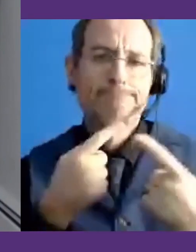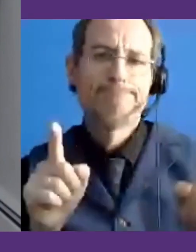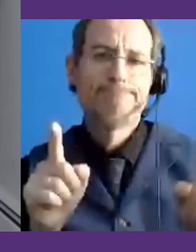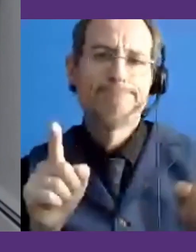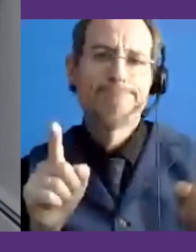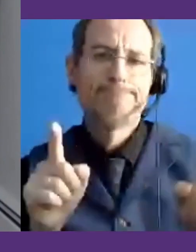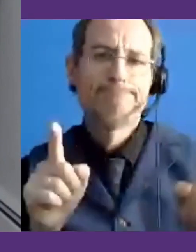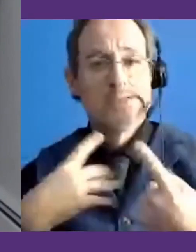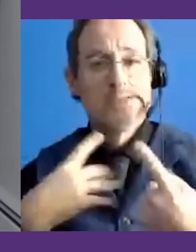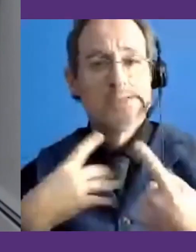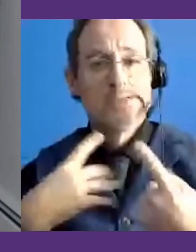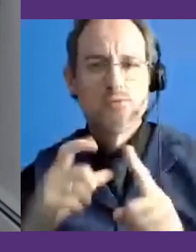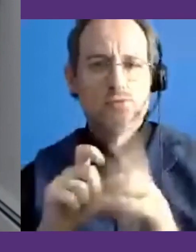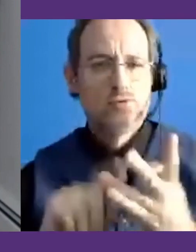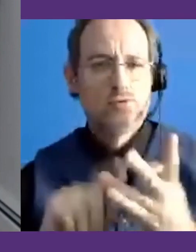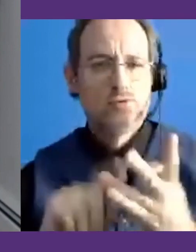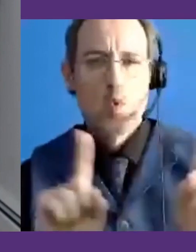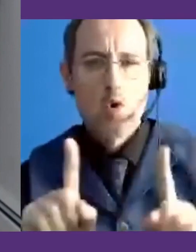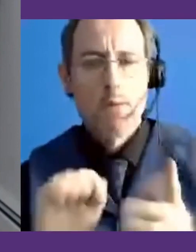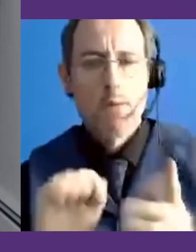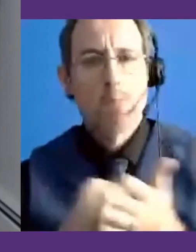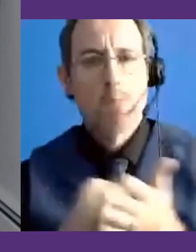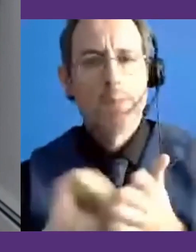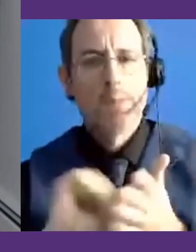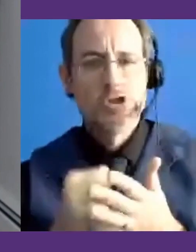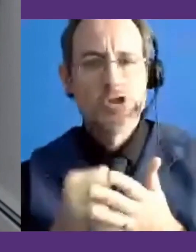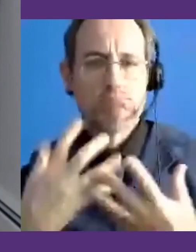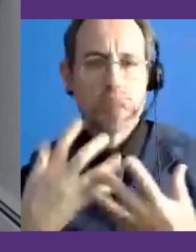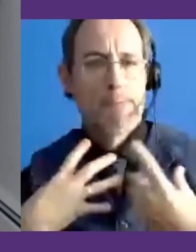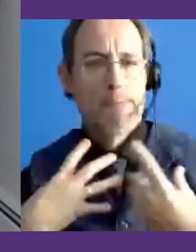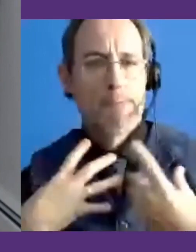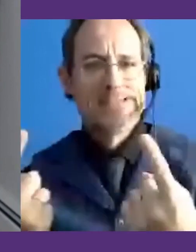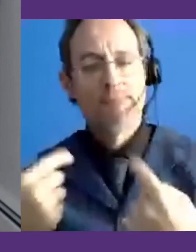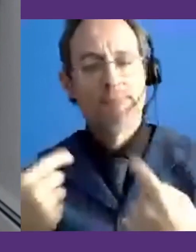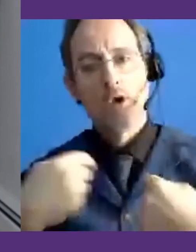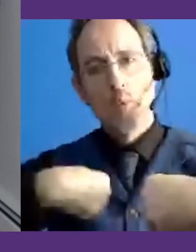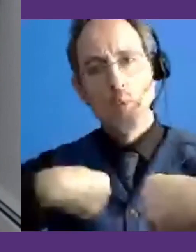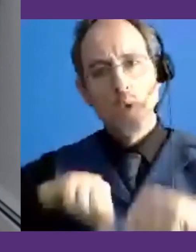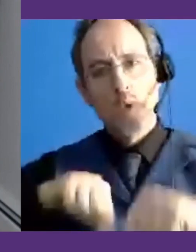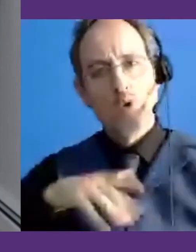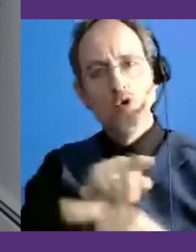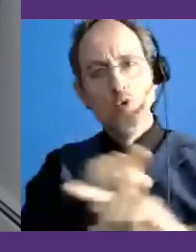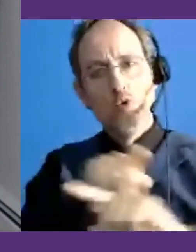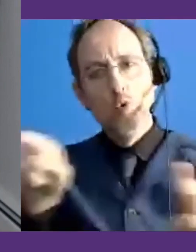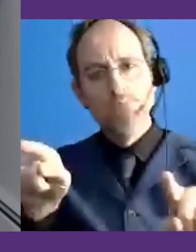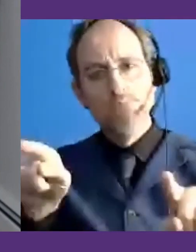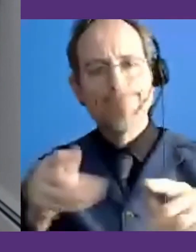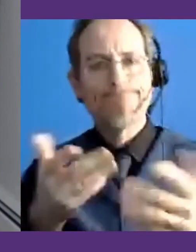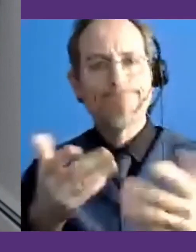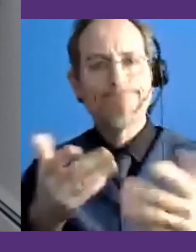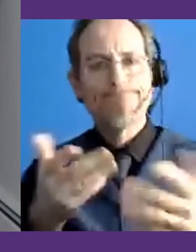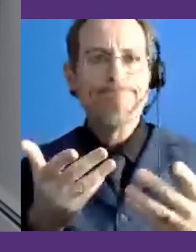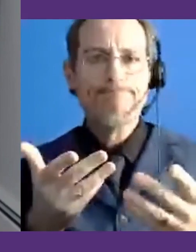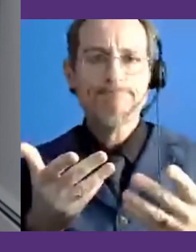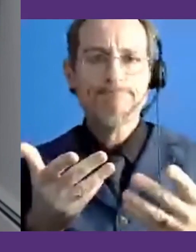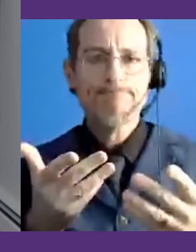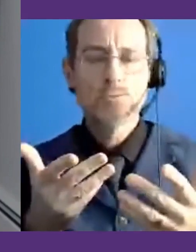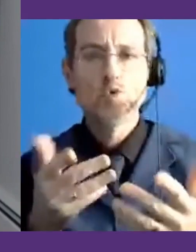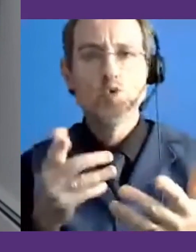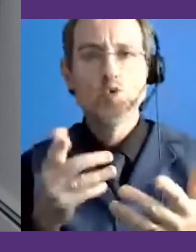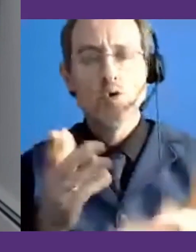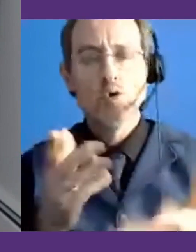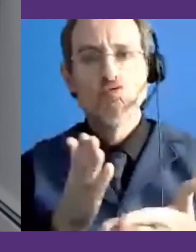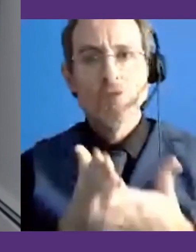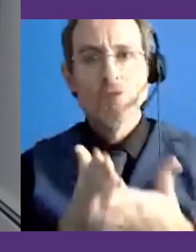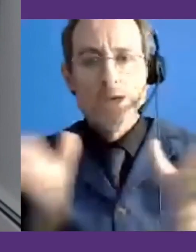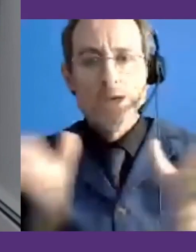want. We want you to be really to galvanize these ideas and push them out